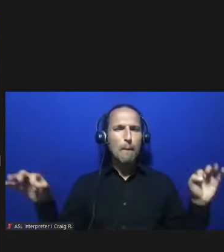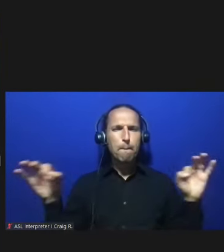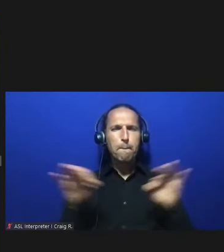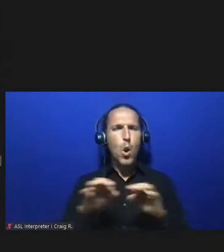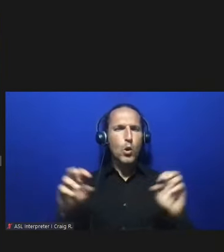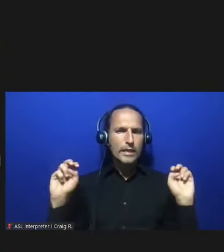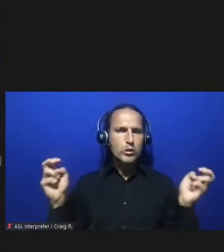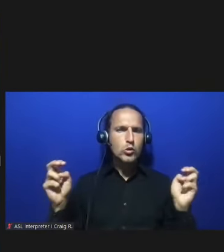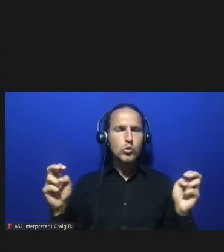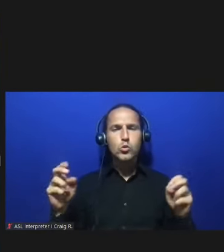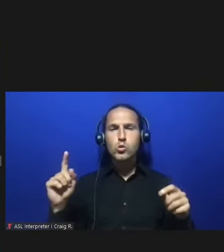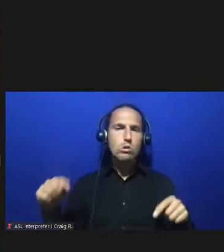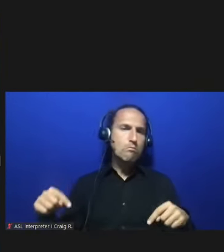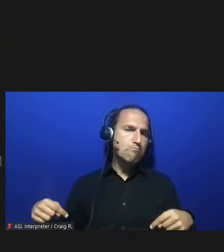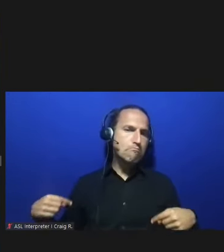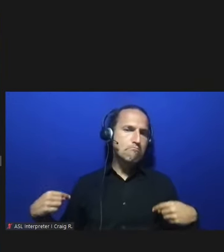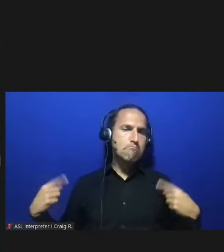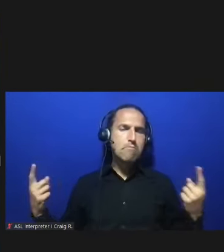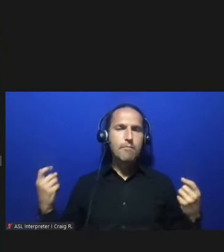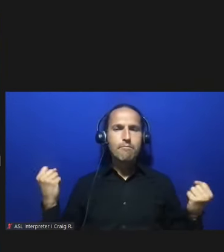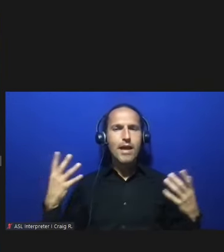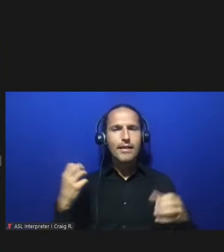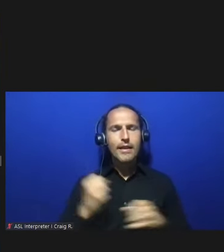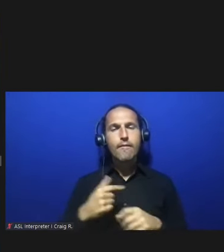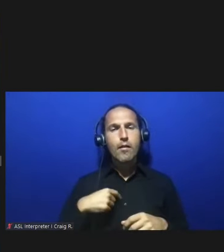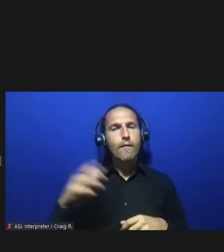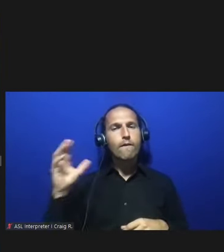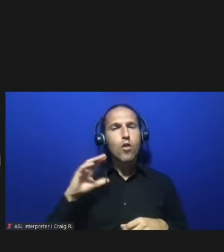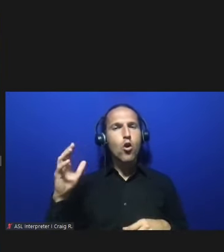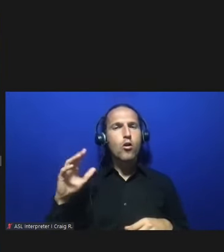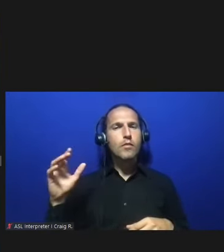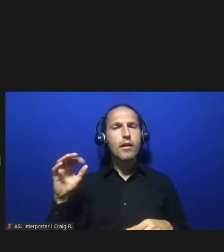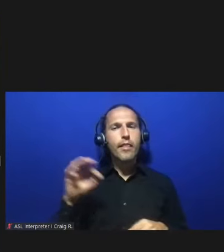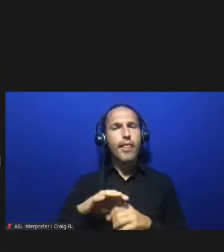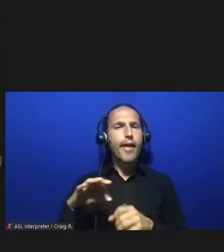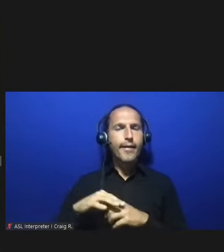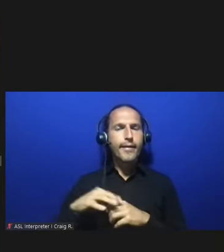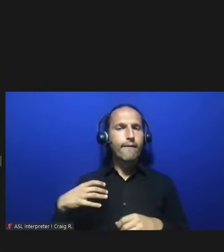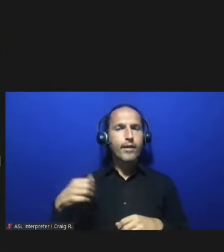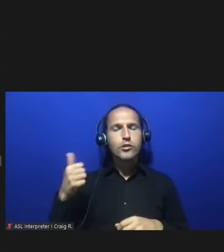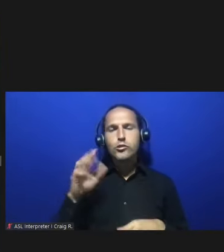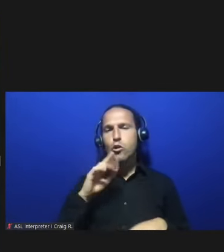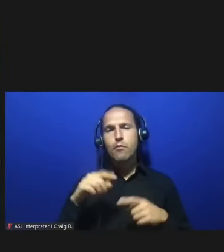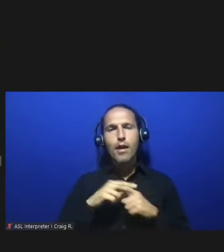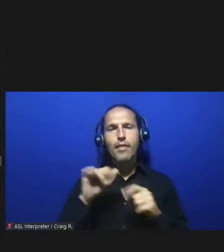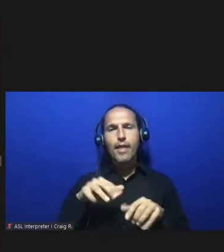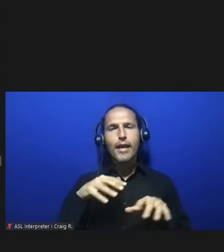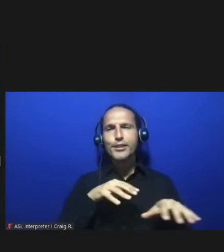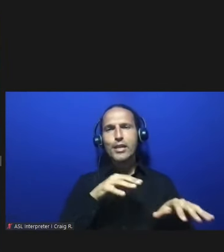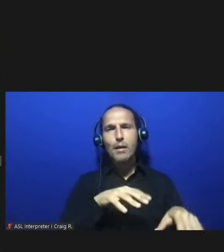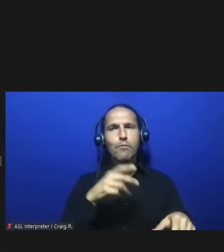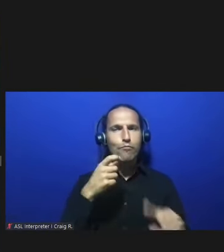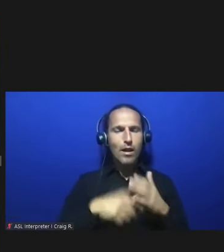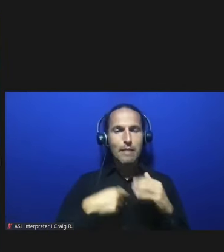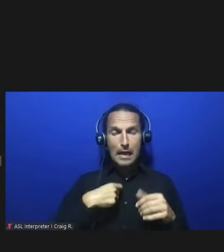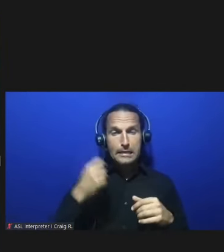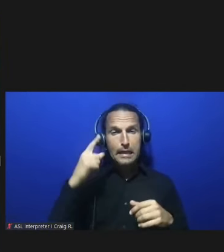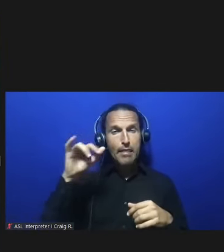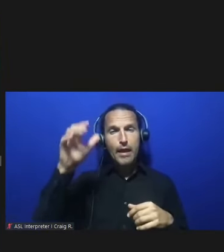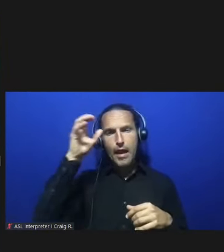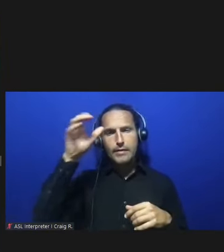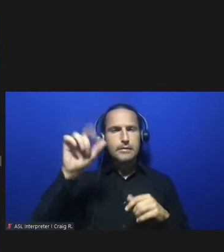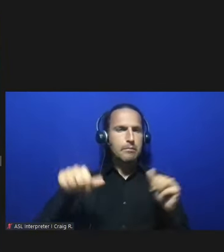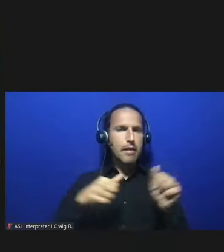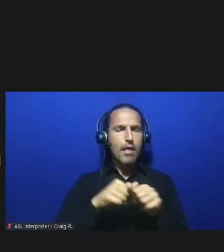issue. Throughout the years, as a former elected official, I've talked about congestion pricing. I understand the concept behind